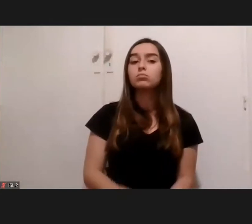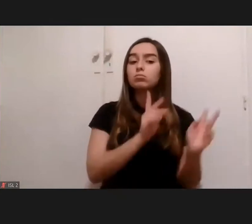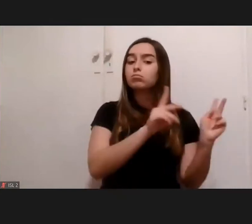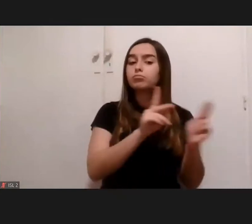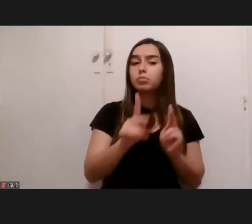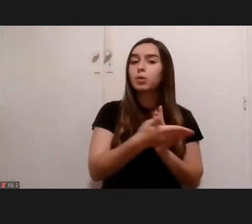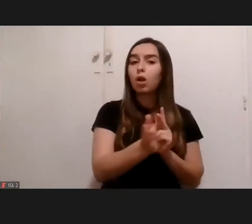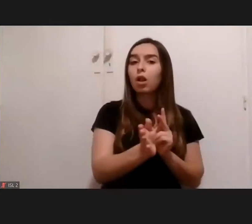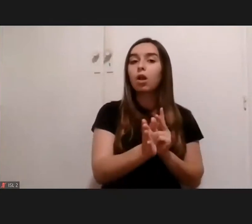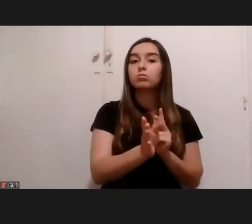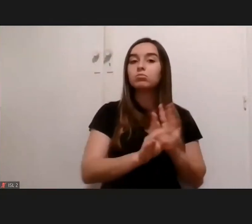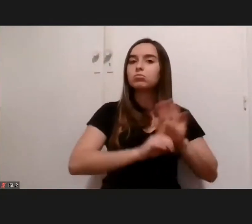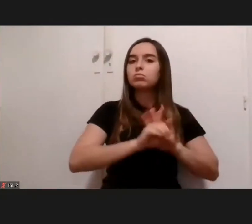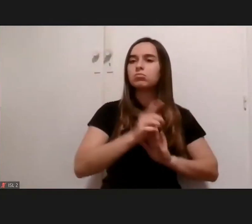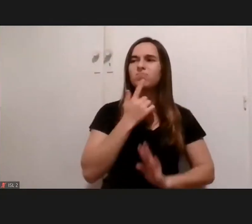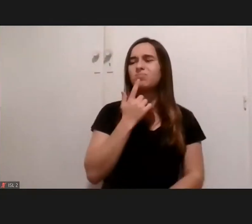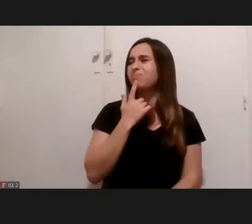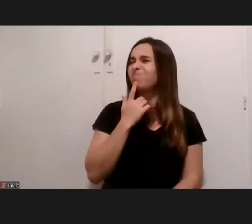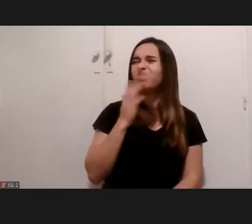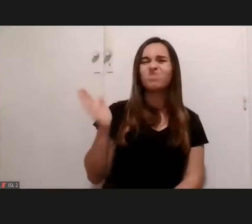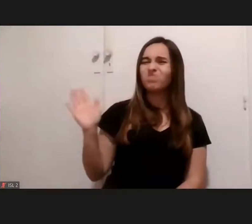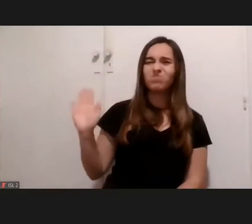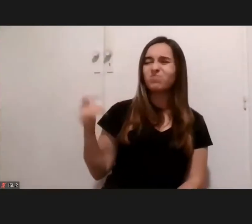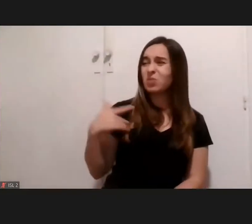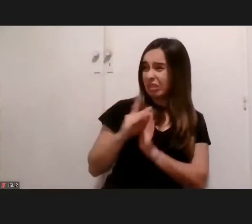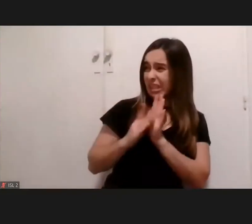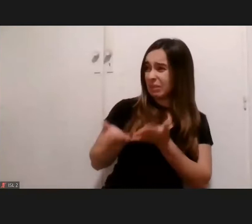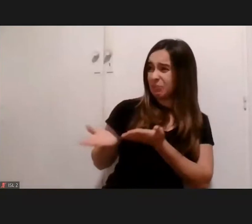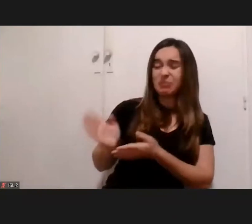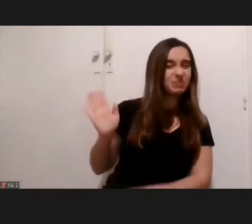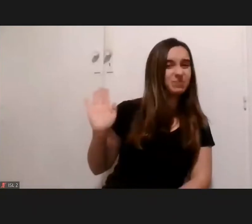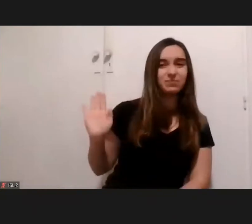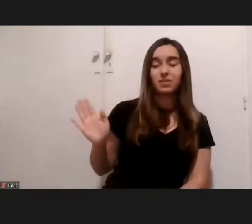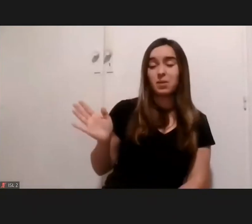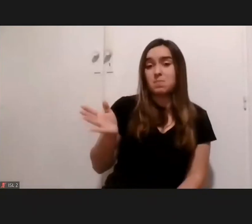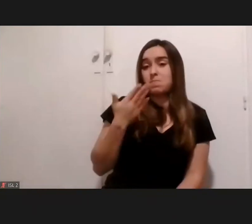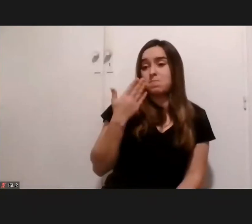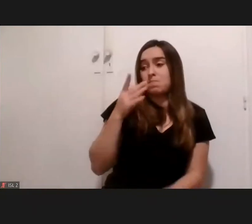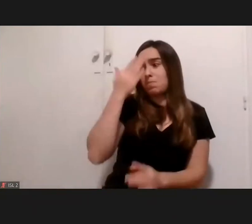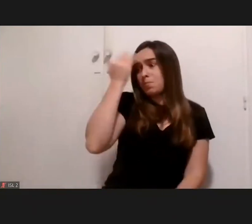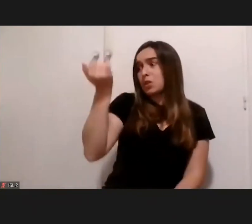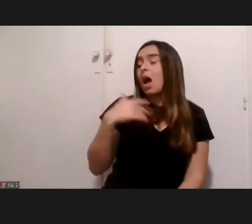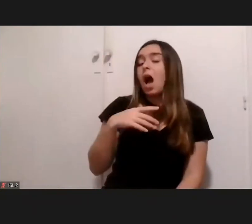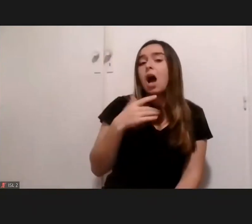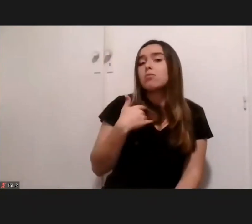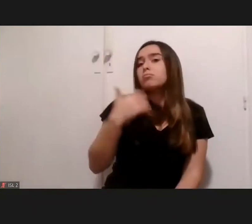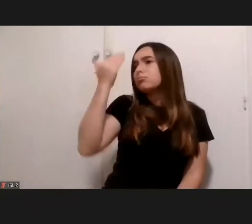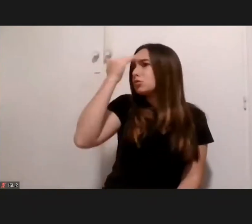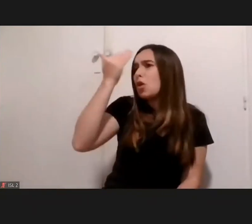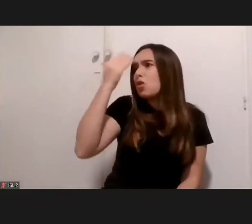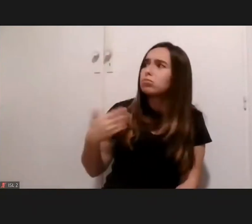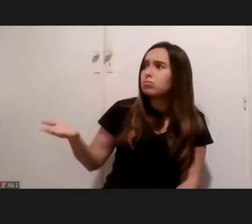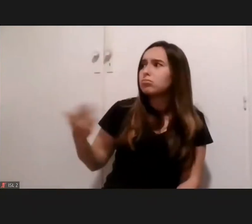people, that actually say, no, I don't want to share my data because I don't know what happens with them. So this is sometimes maybe